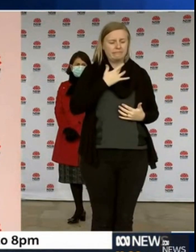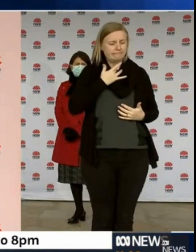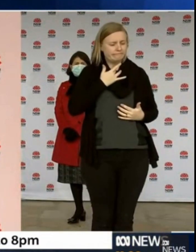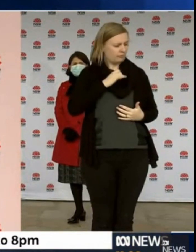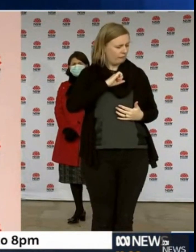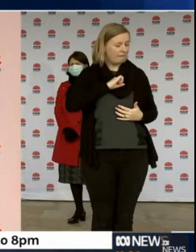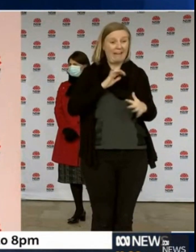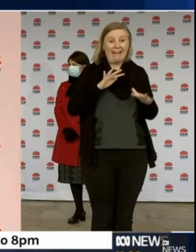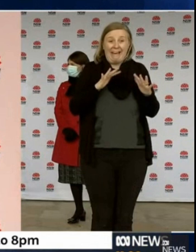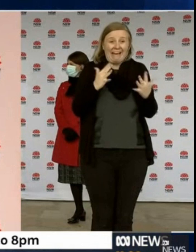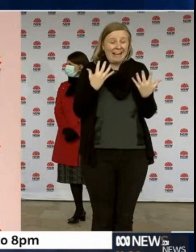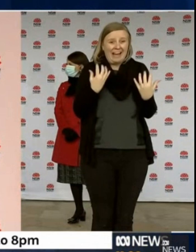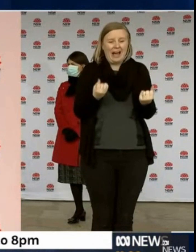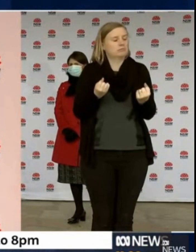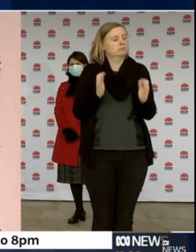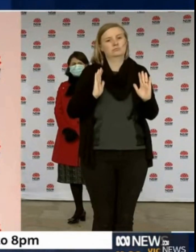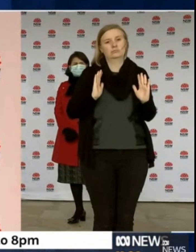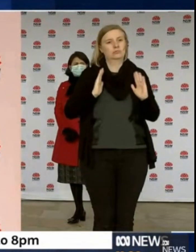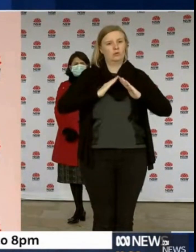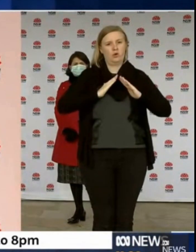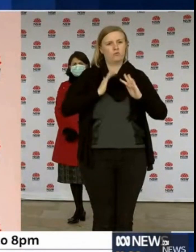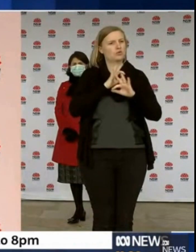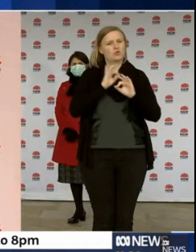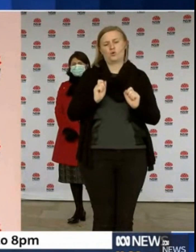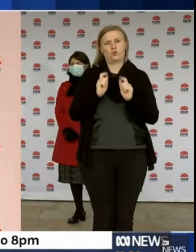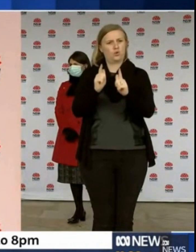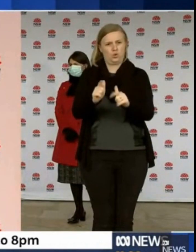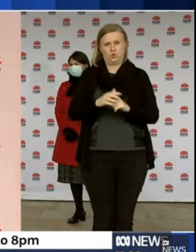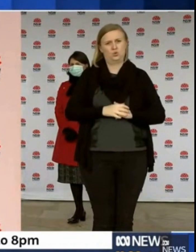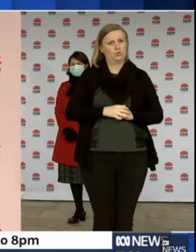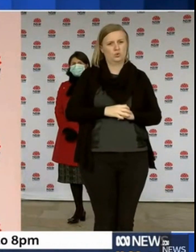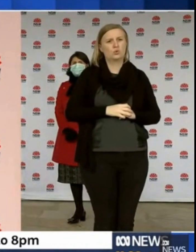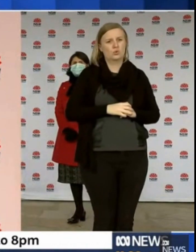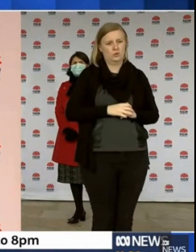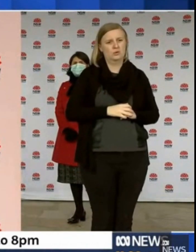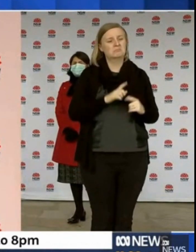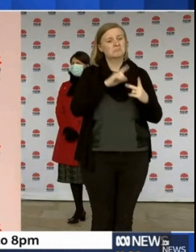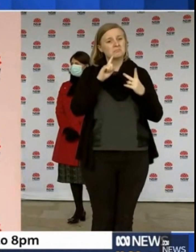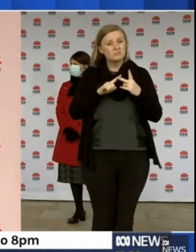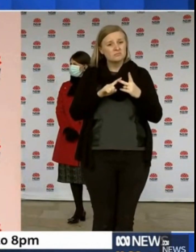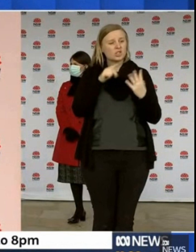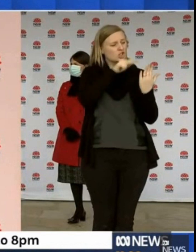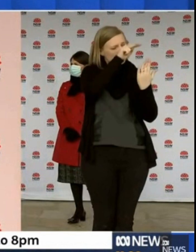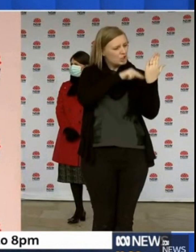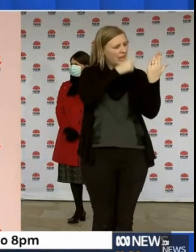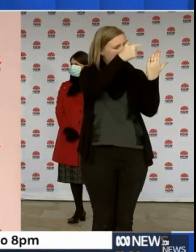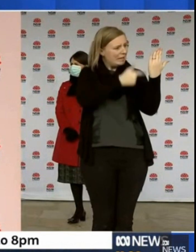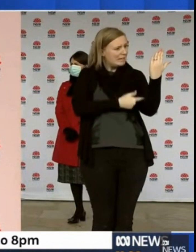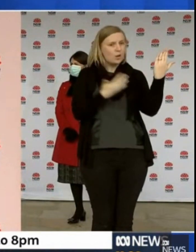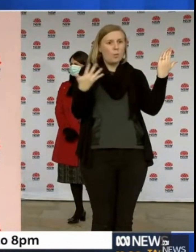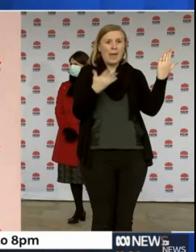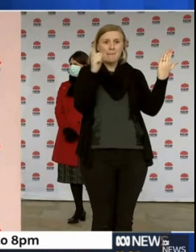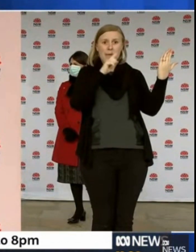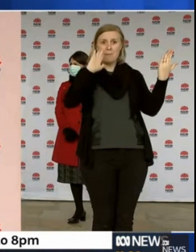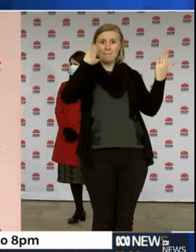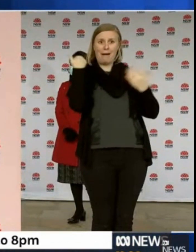you set out, please check the exposure venues to make sure you don't feel you aren't a close or casual contact, and